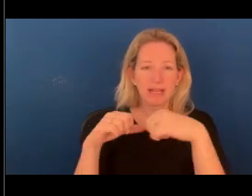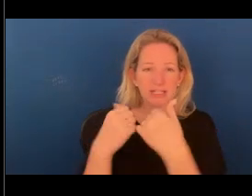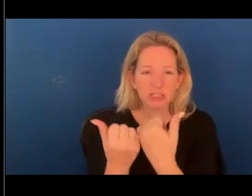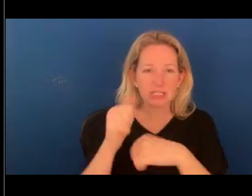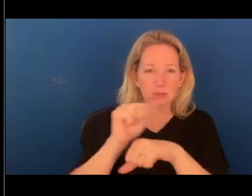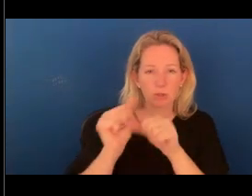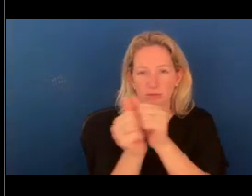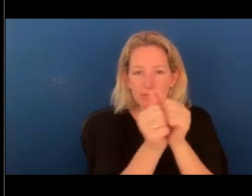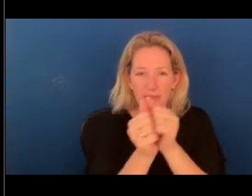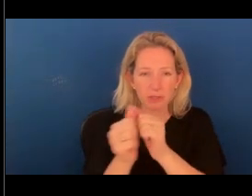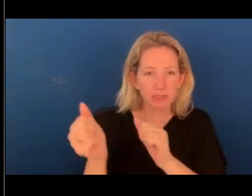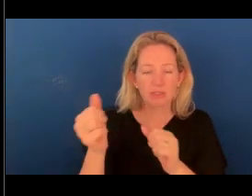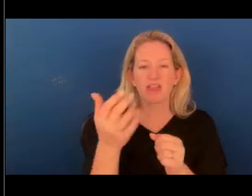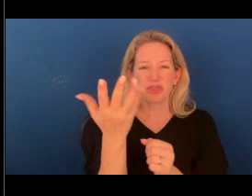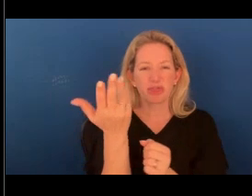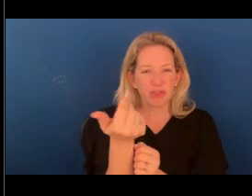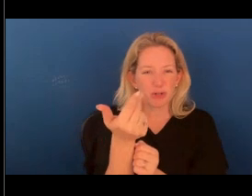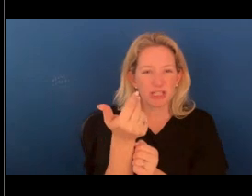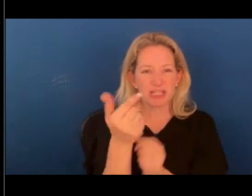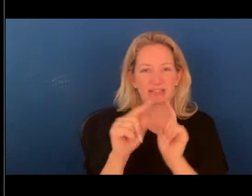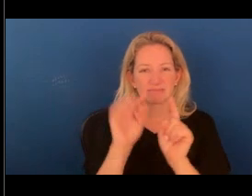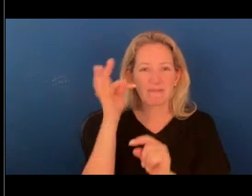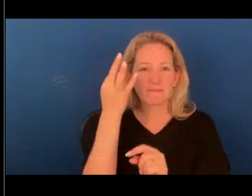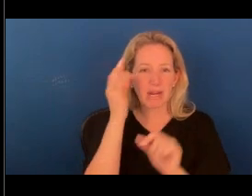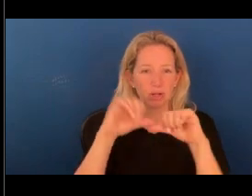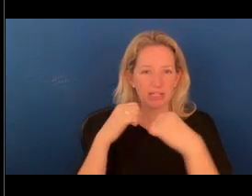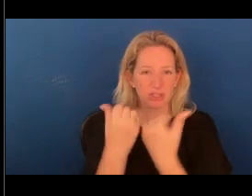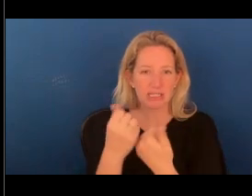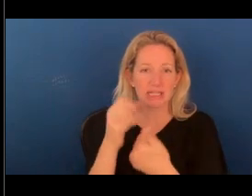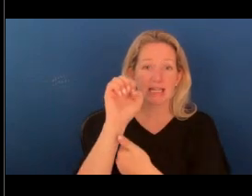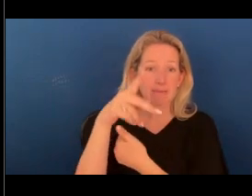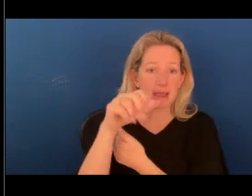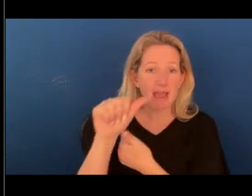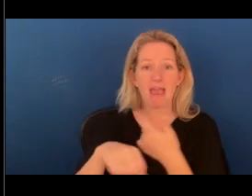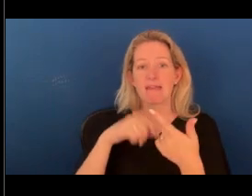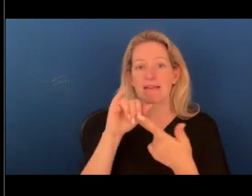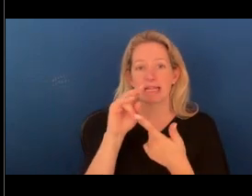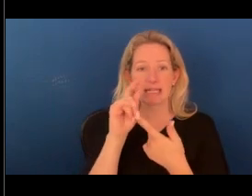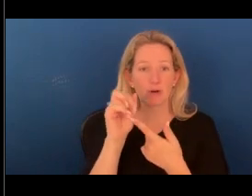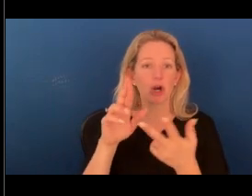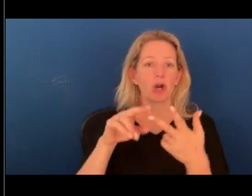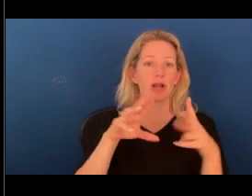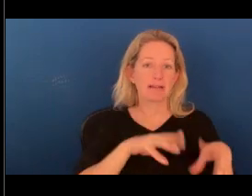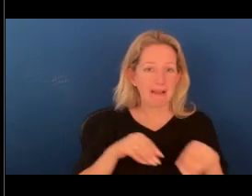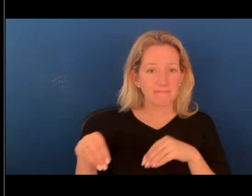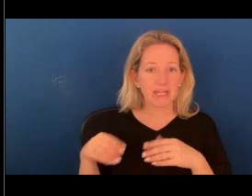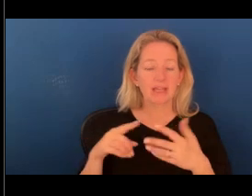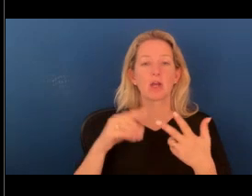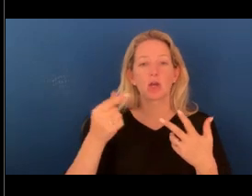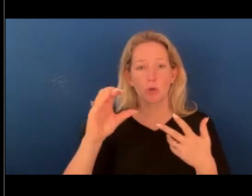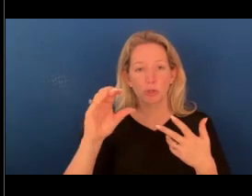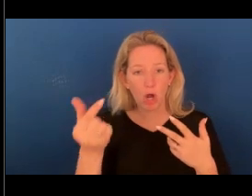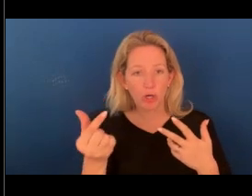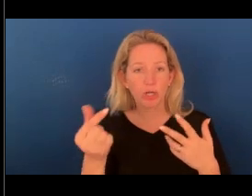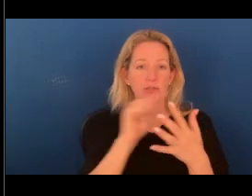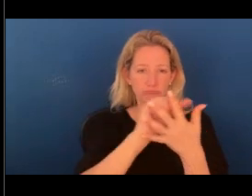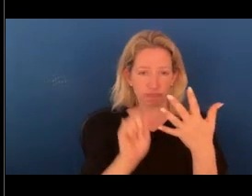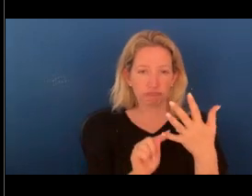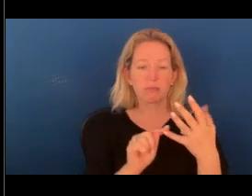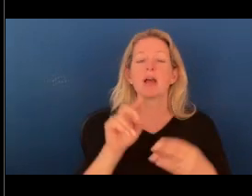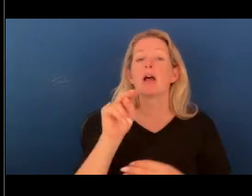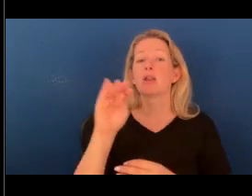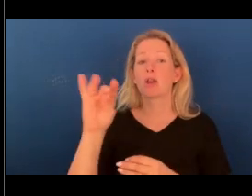is made up of 13 federal departments and agencies, including EPA, Interior, Navy, and Coast Guard. And NOAA chairs this committee, which